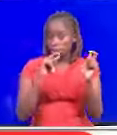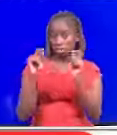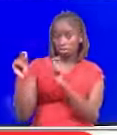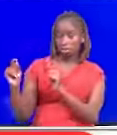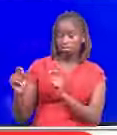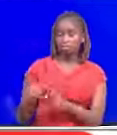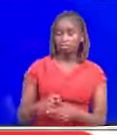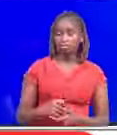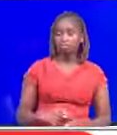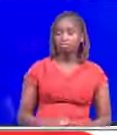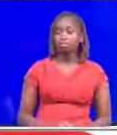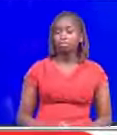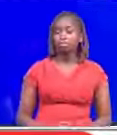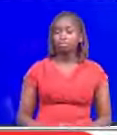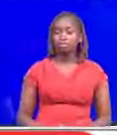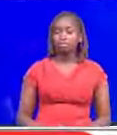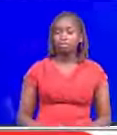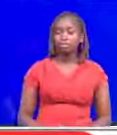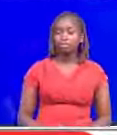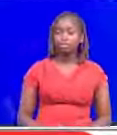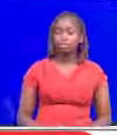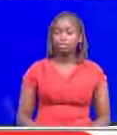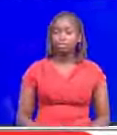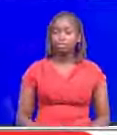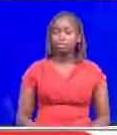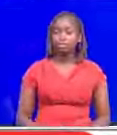Mike Kagongo, TV 47, Nairobi.